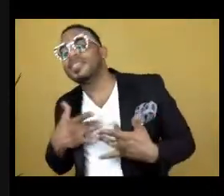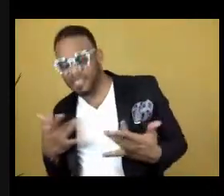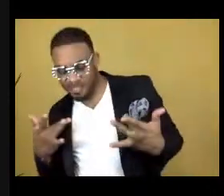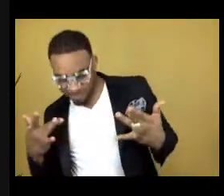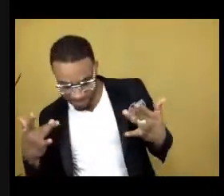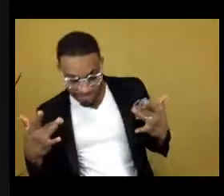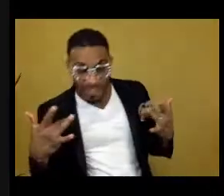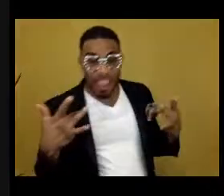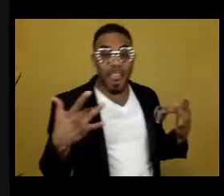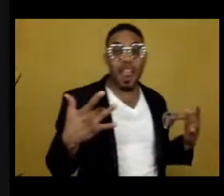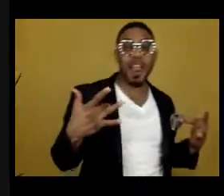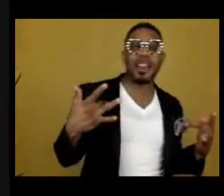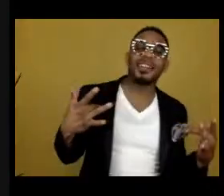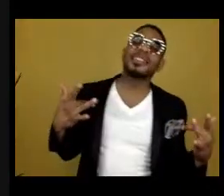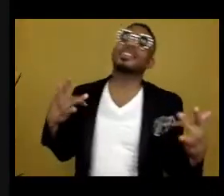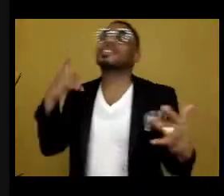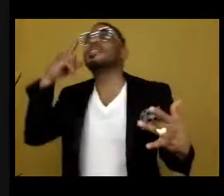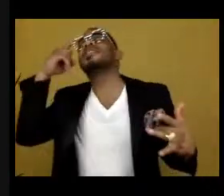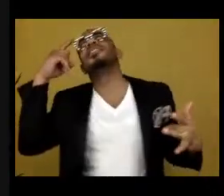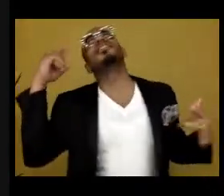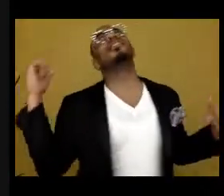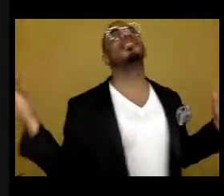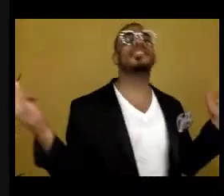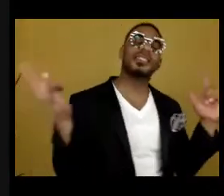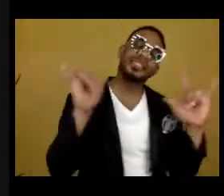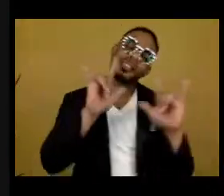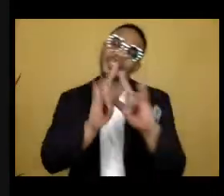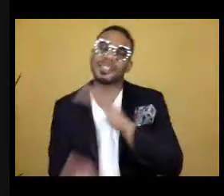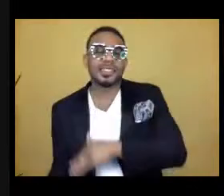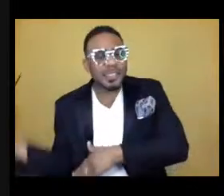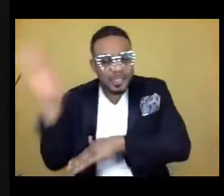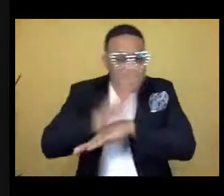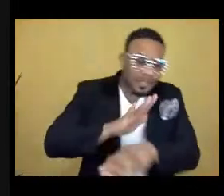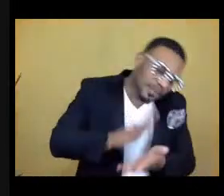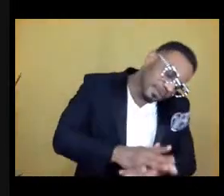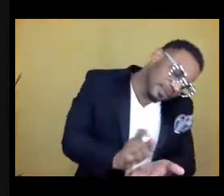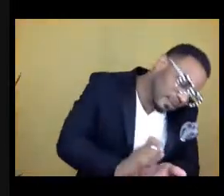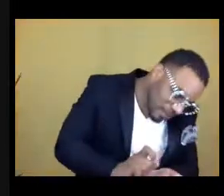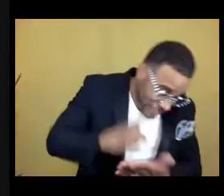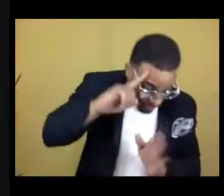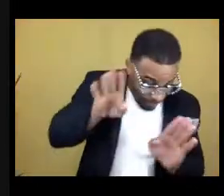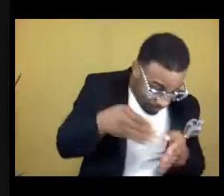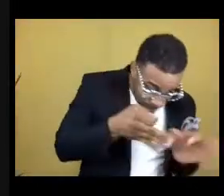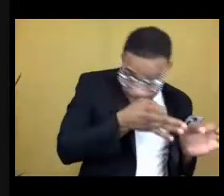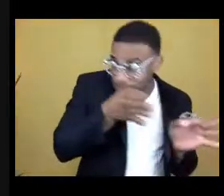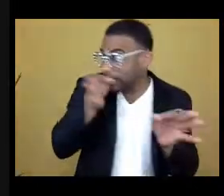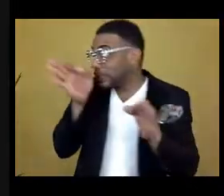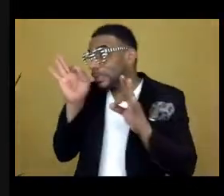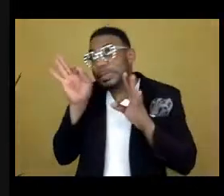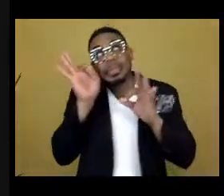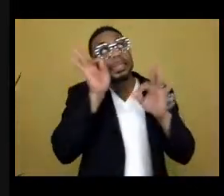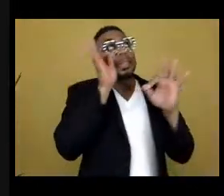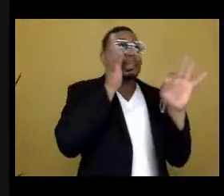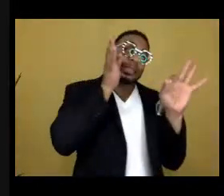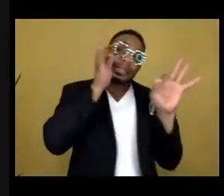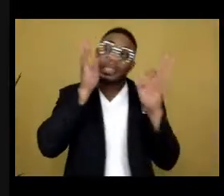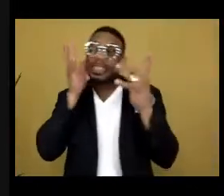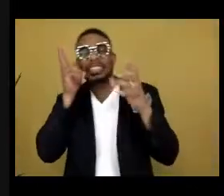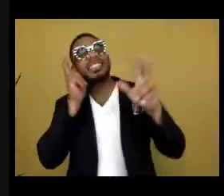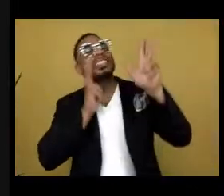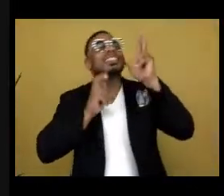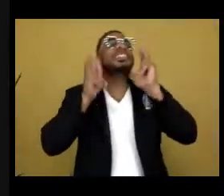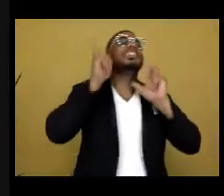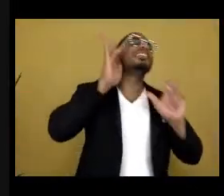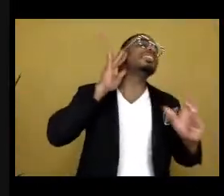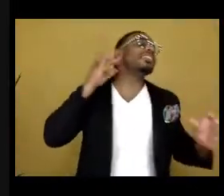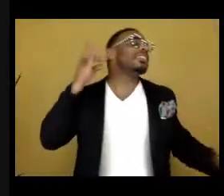holler. Daydreaming about you all day in school, can't concentrate. Wanna hear your voice